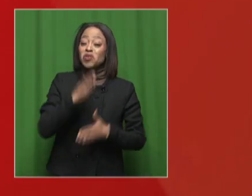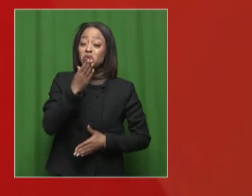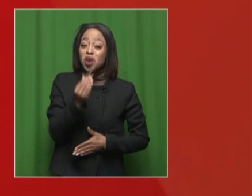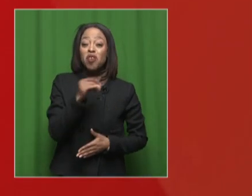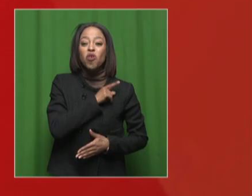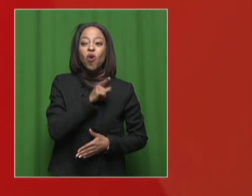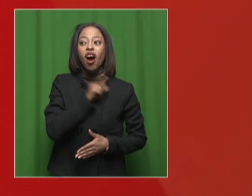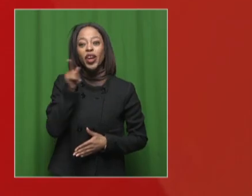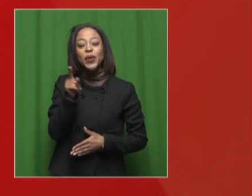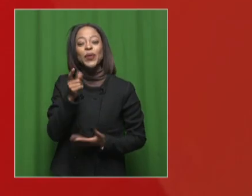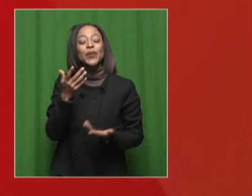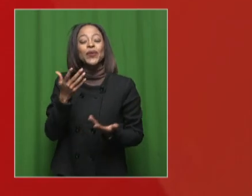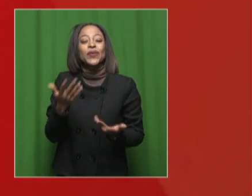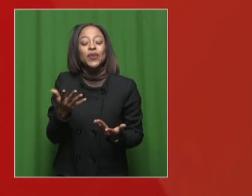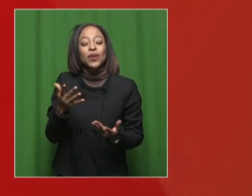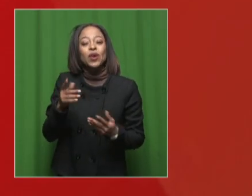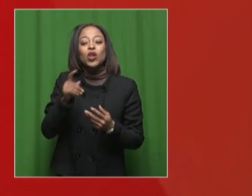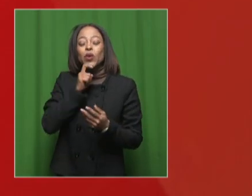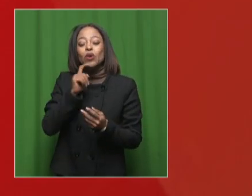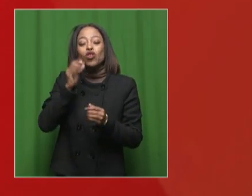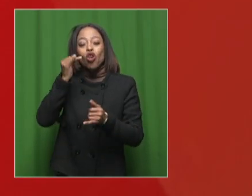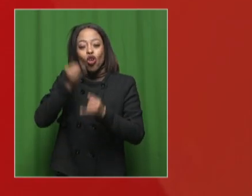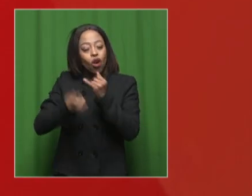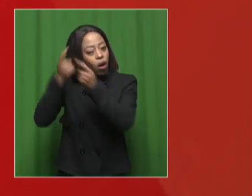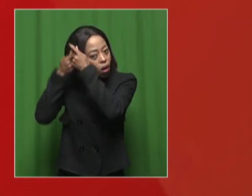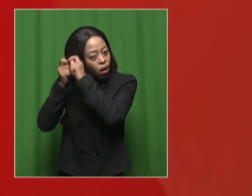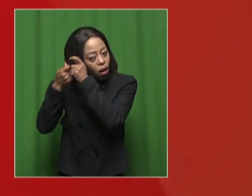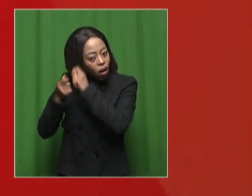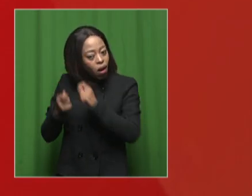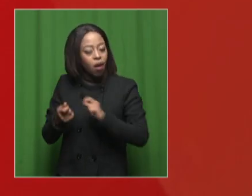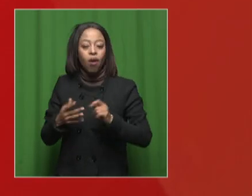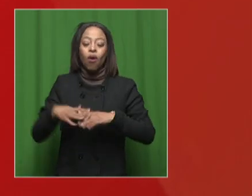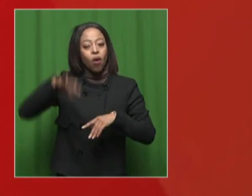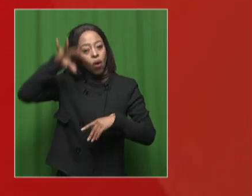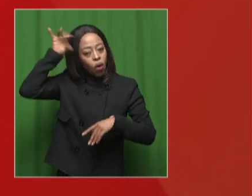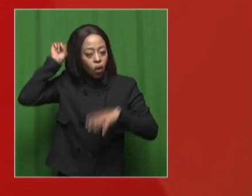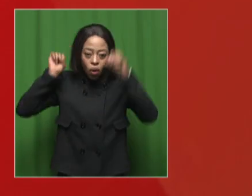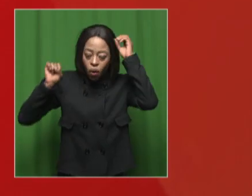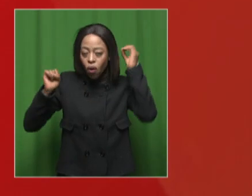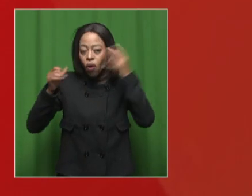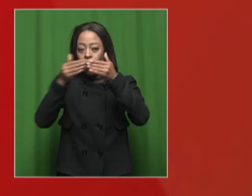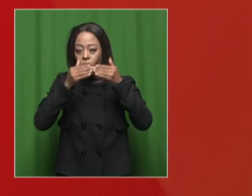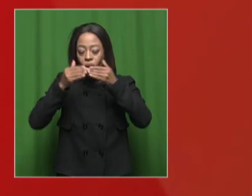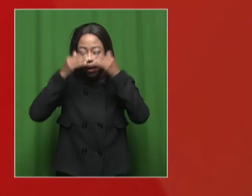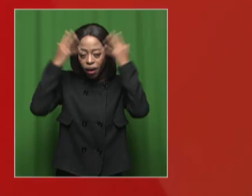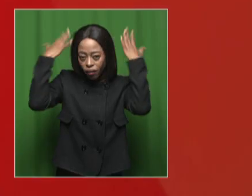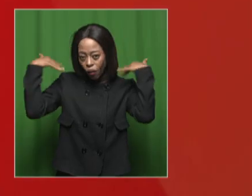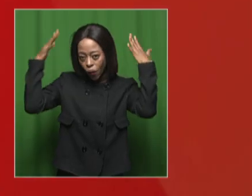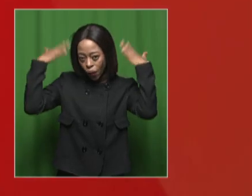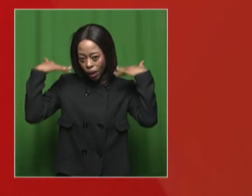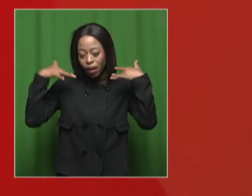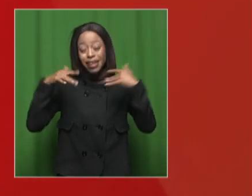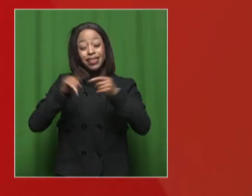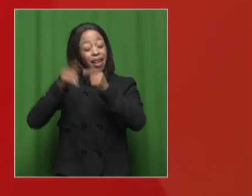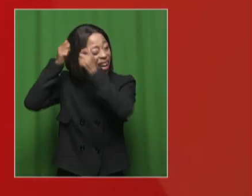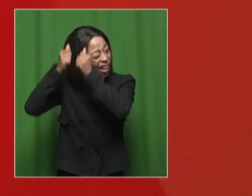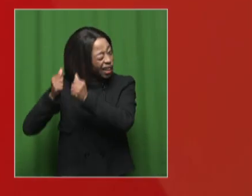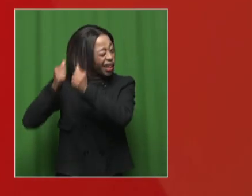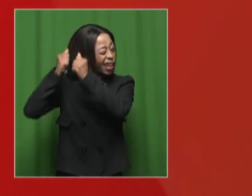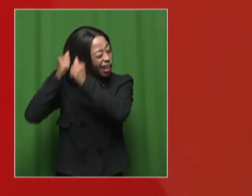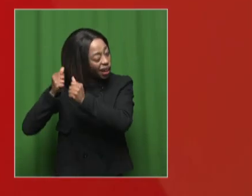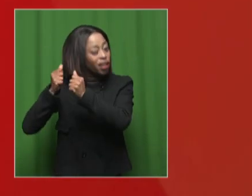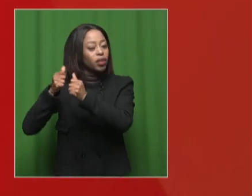to incorrect hairstyling or grooming ways of looking after hair, and one of them being pulling. And we also